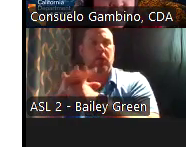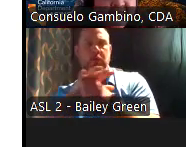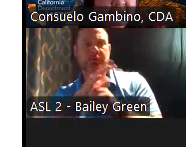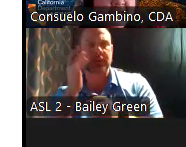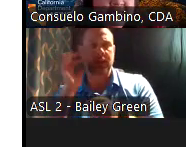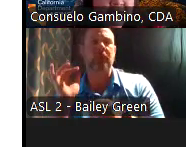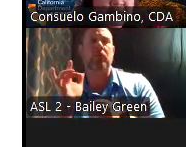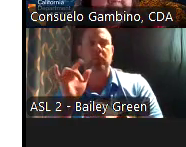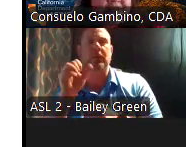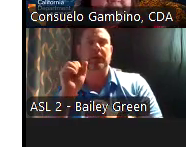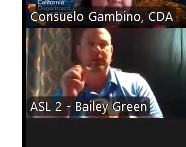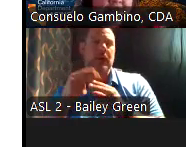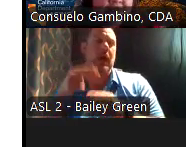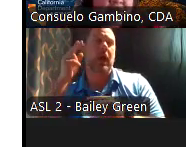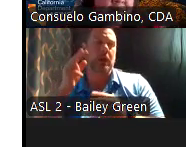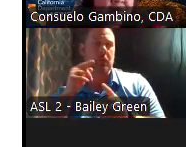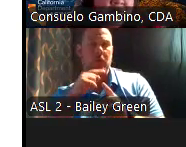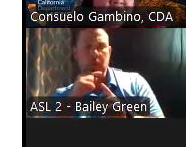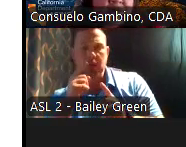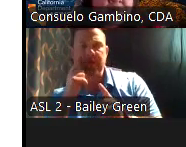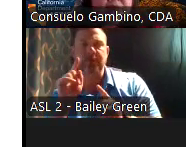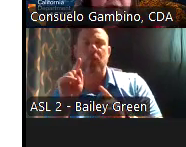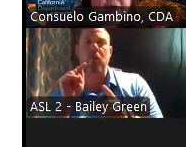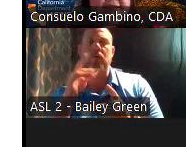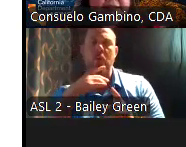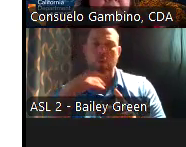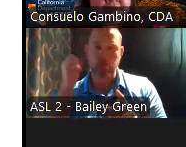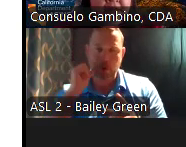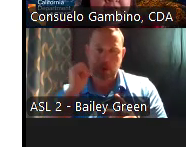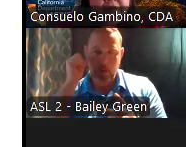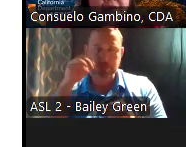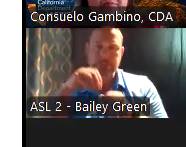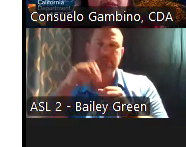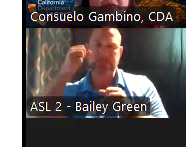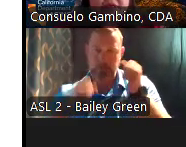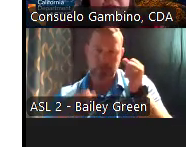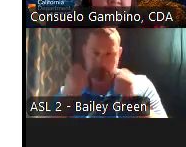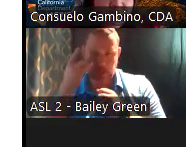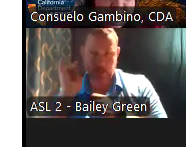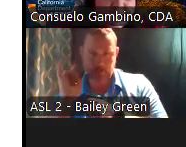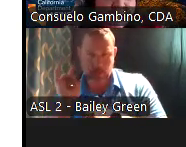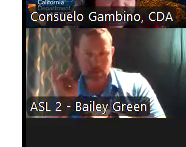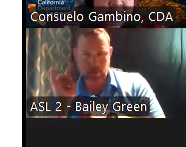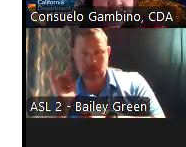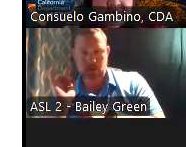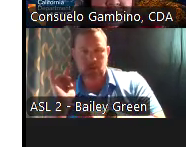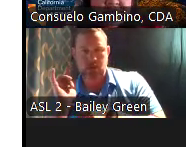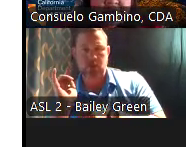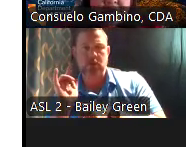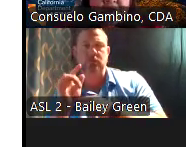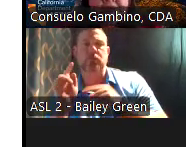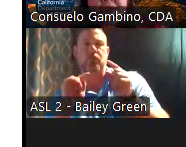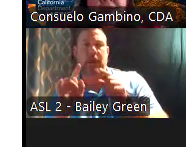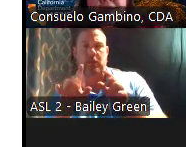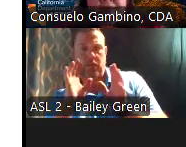But yes, the highest population for tribal older adults are in Southern California. So just going back to this image